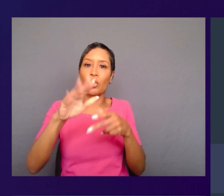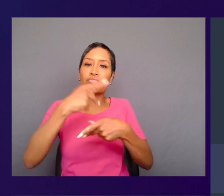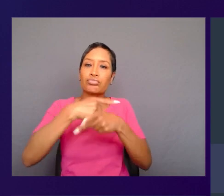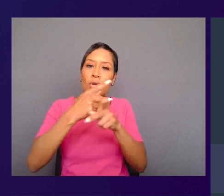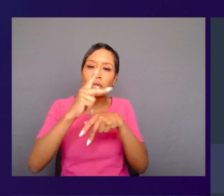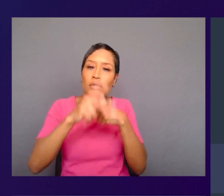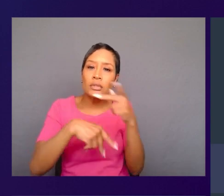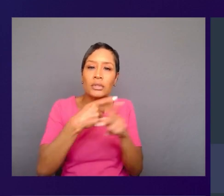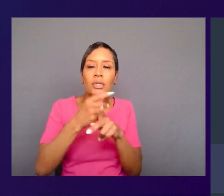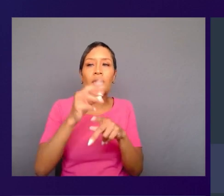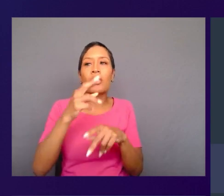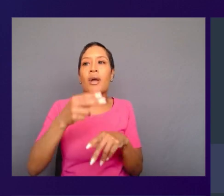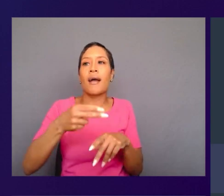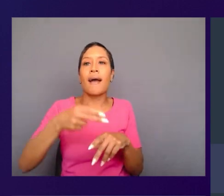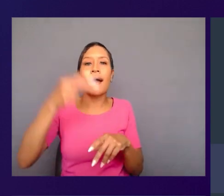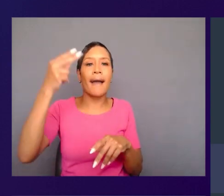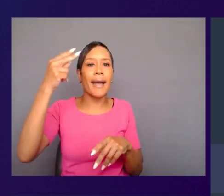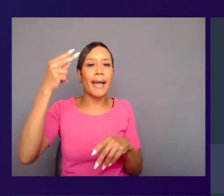high